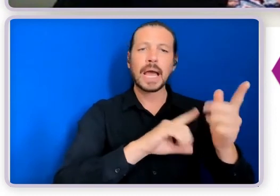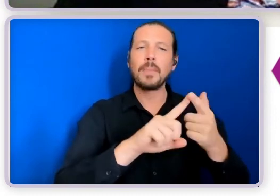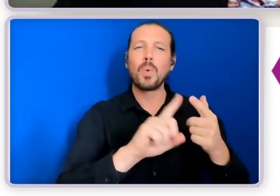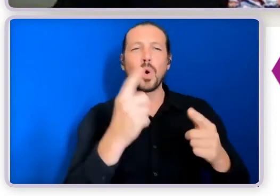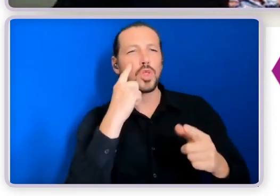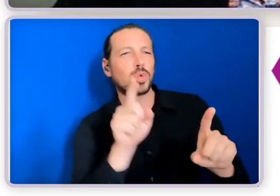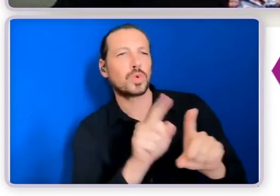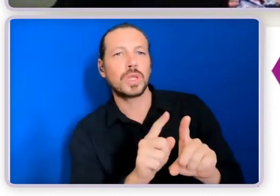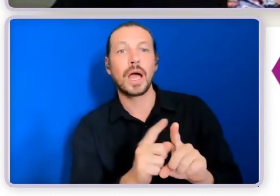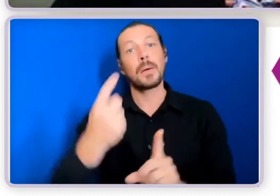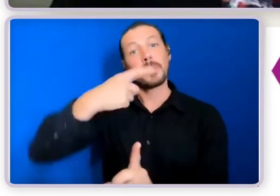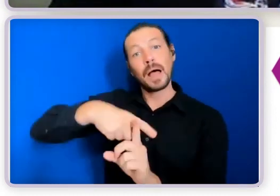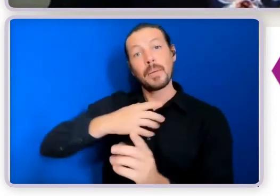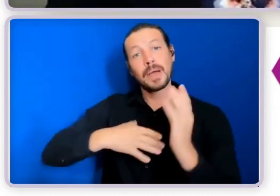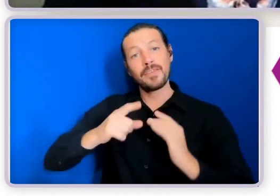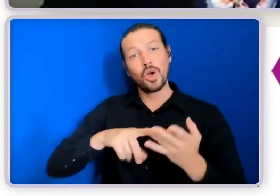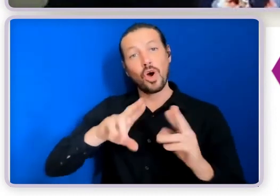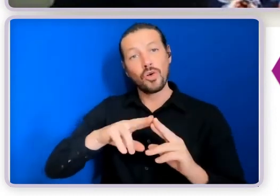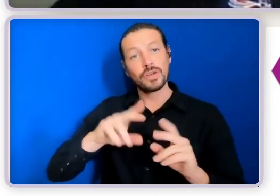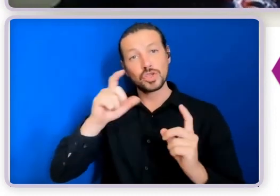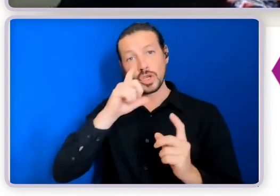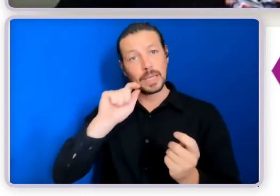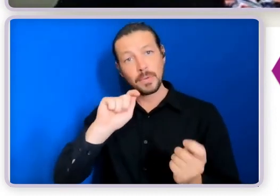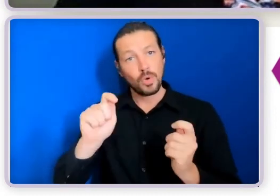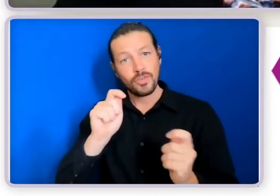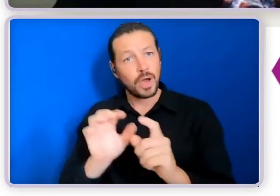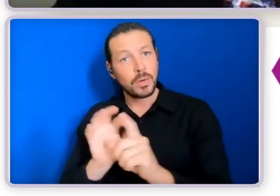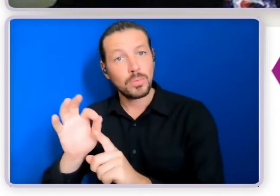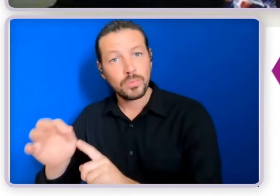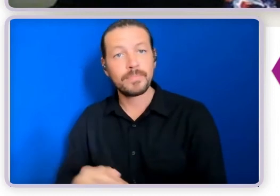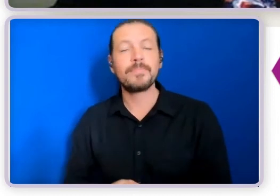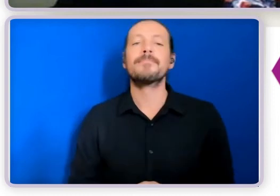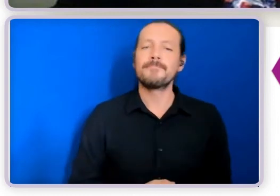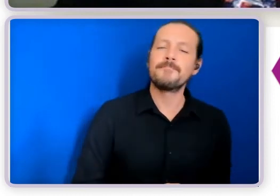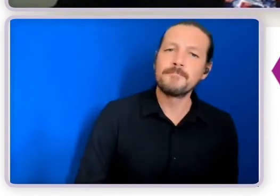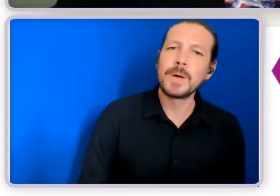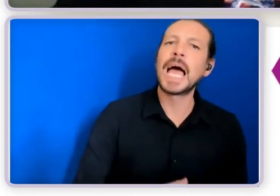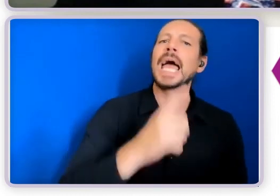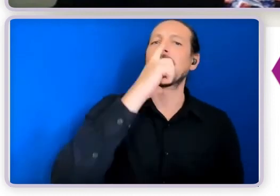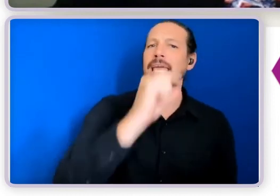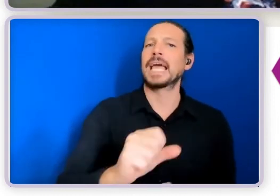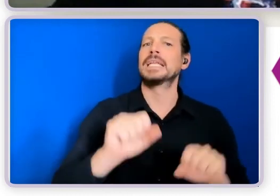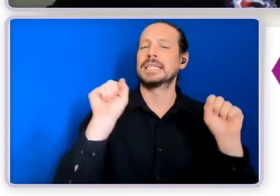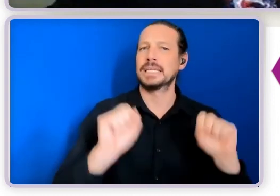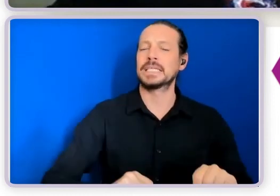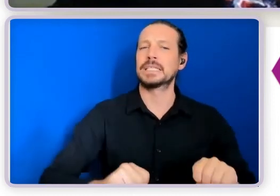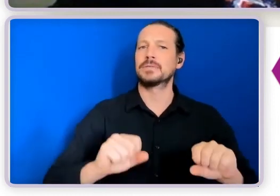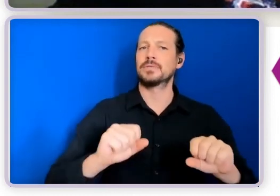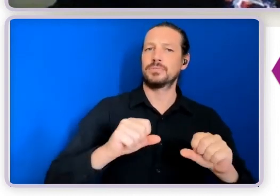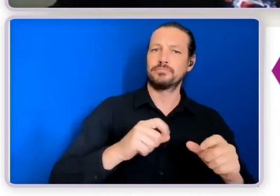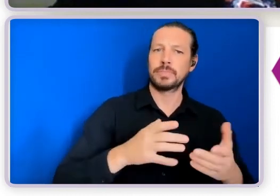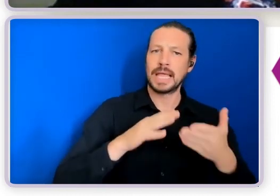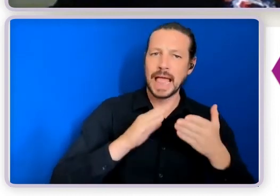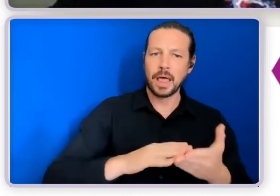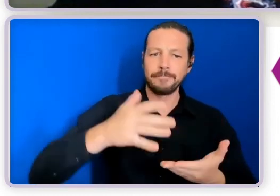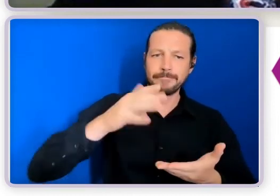improved? They definitely can be mitigated and eliminated. Now, when I say that, that's